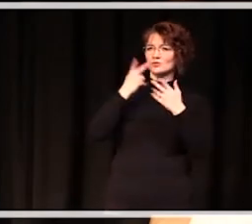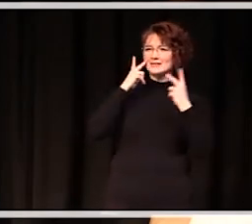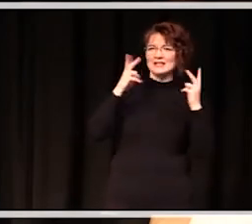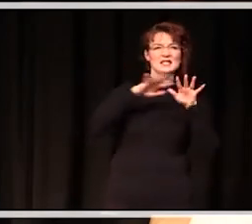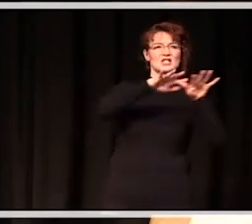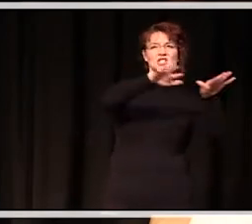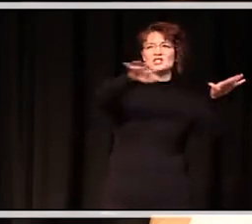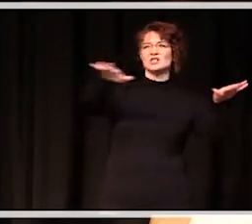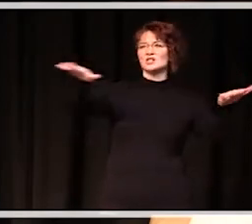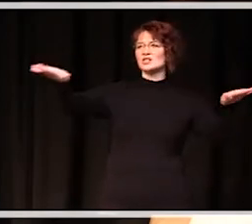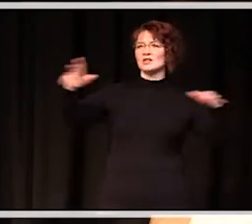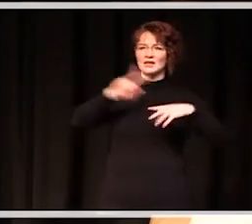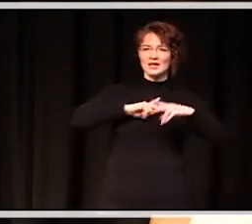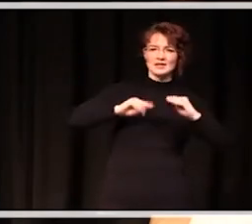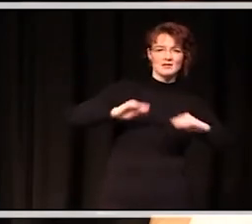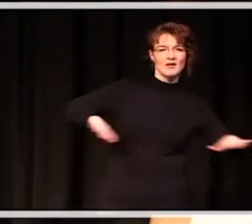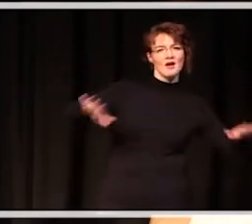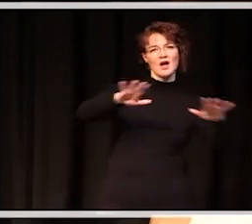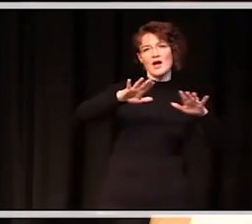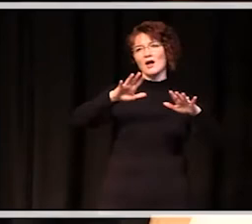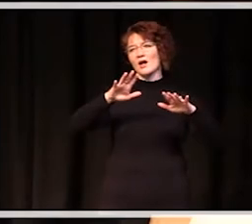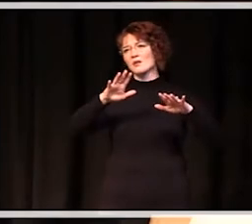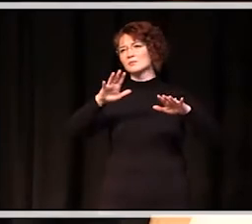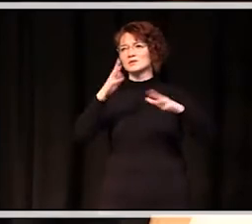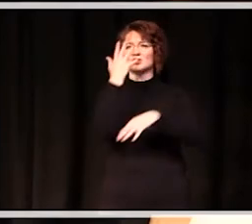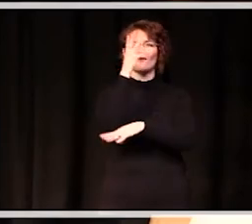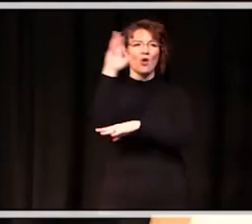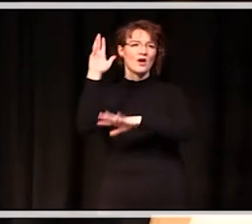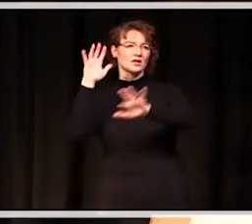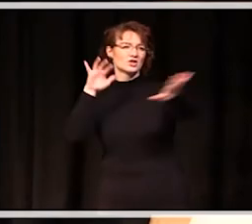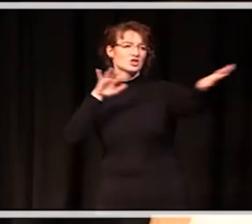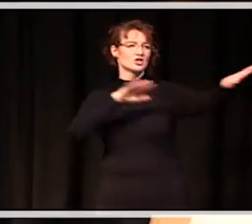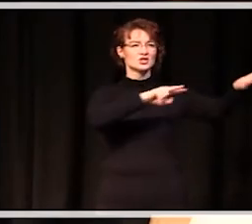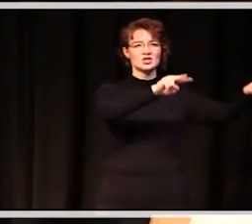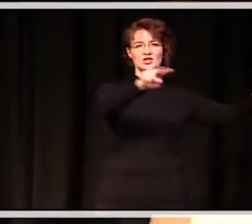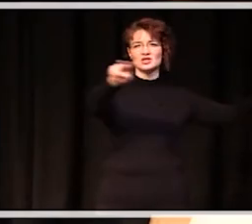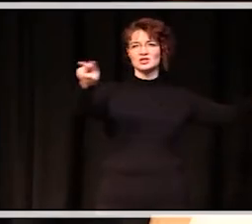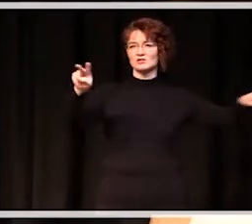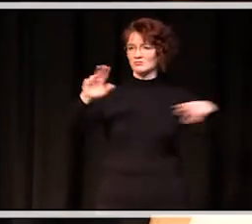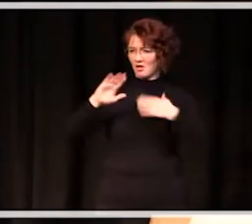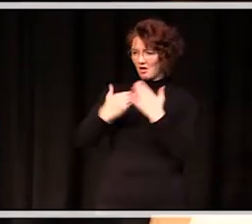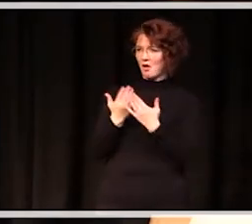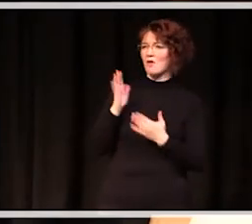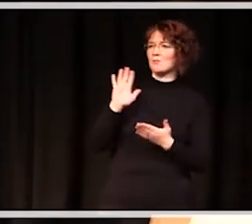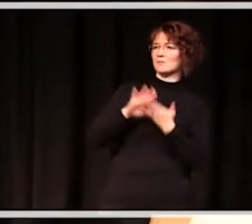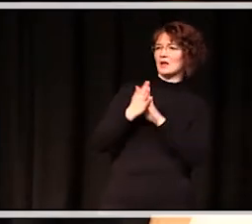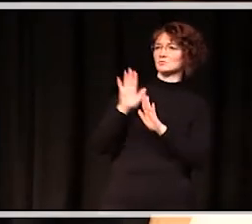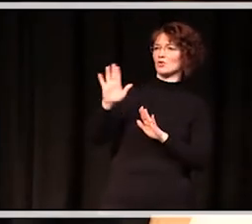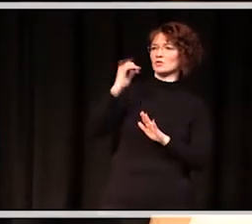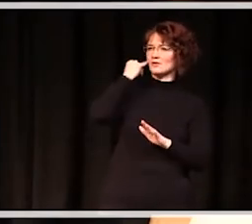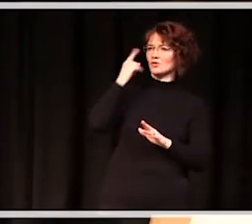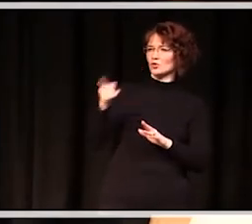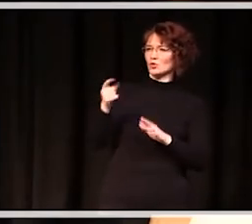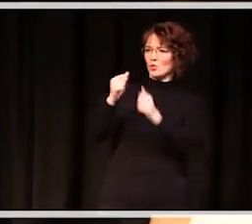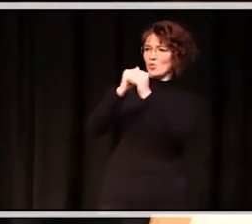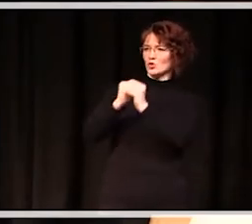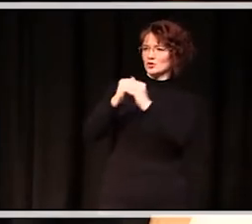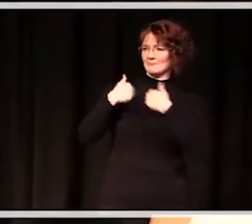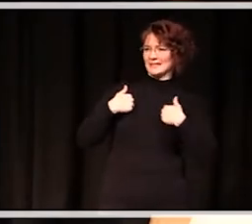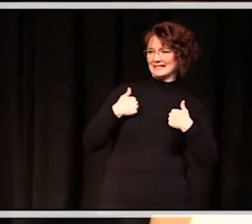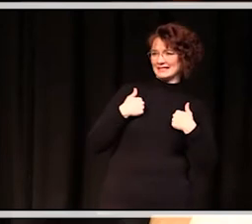the kingdoms of this world, all the splendor, this could be yours. Just bow down and worship me. See, Satan